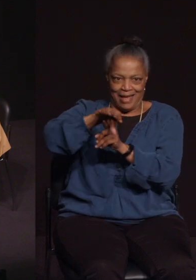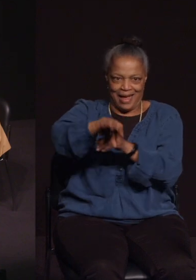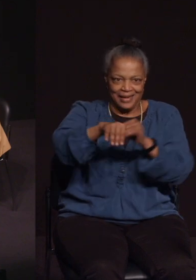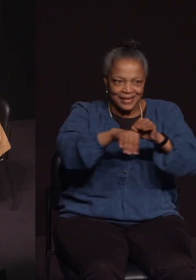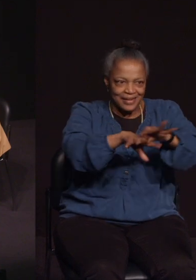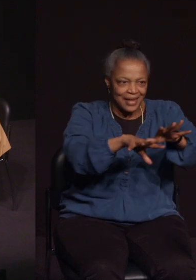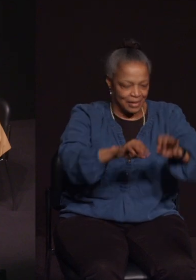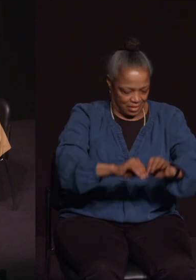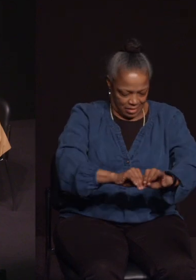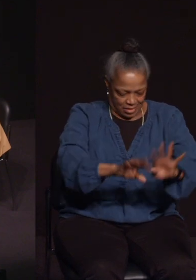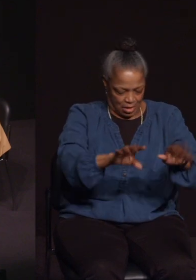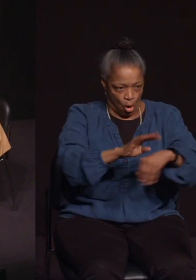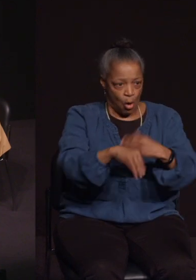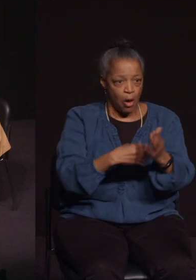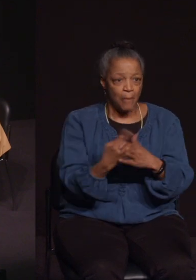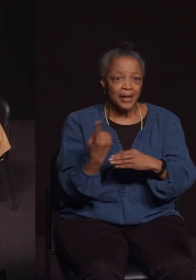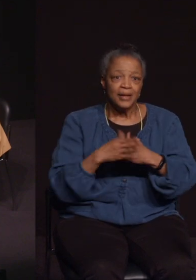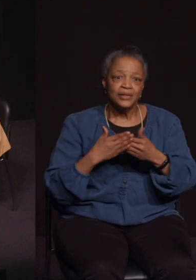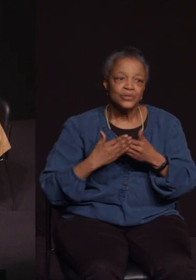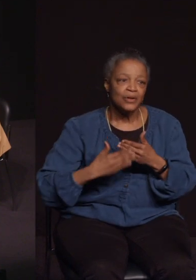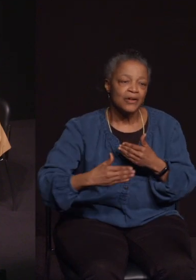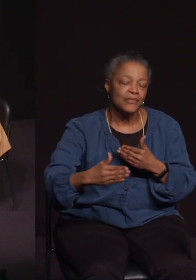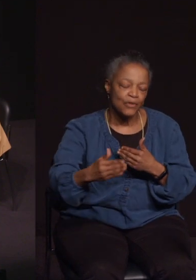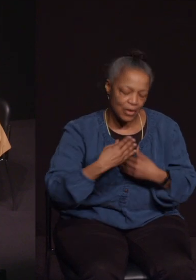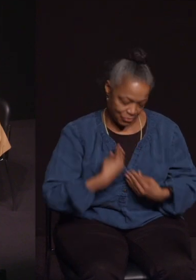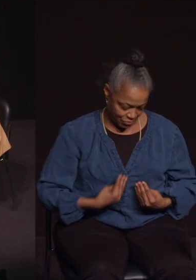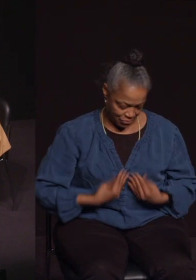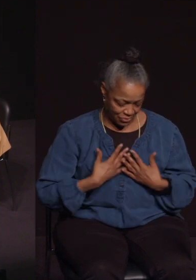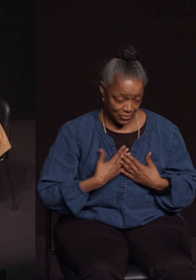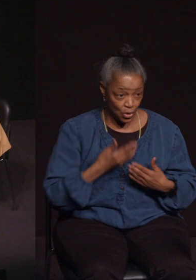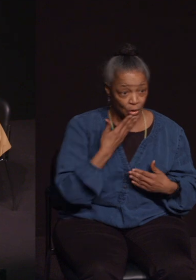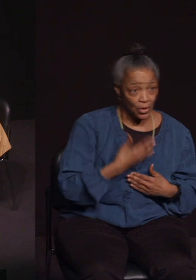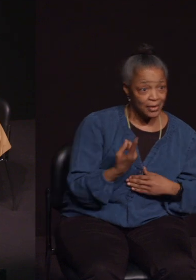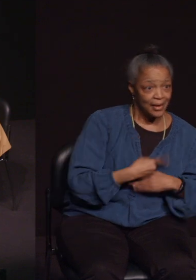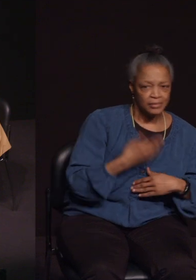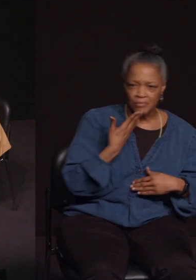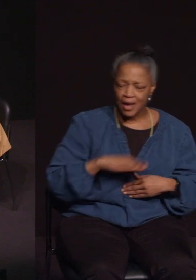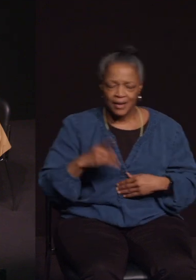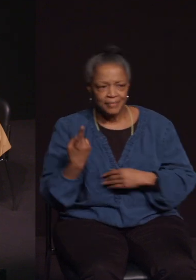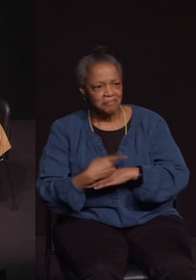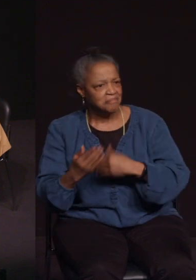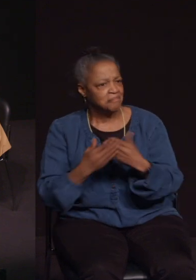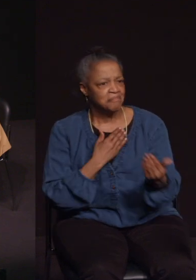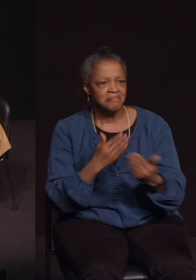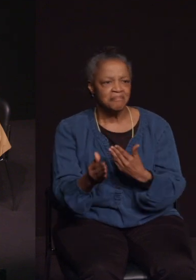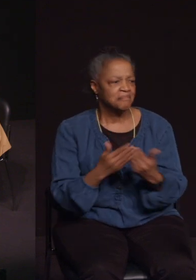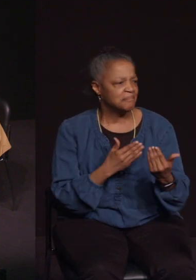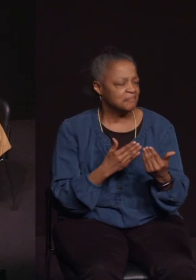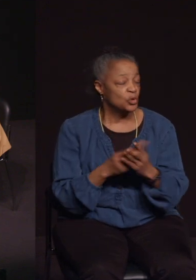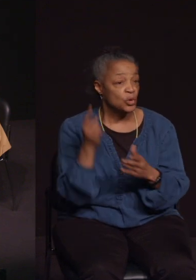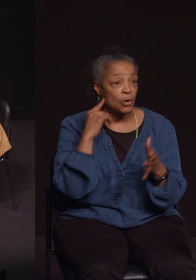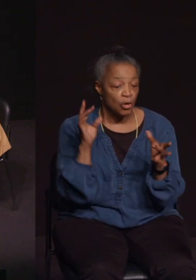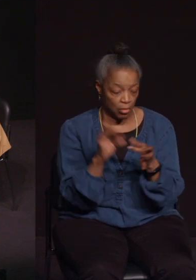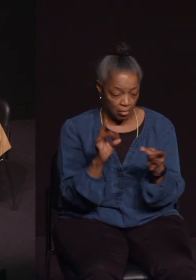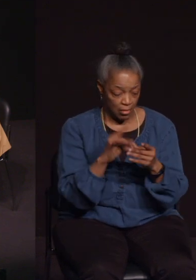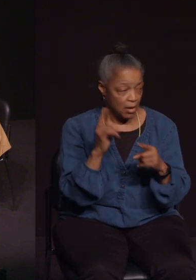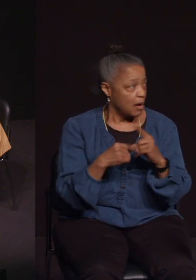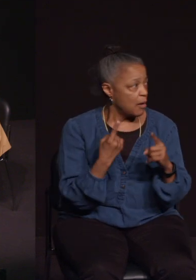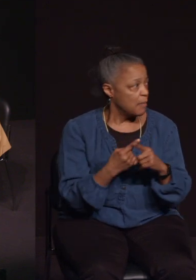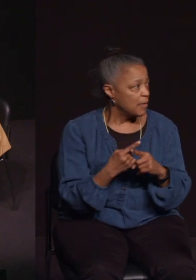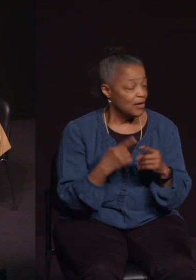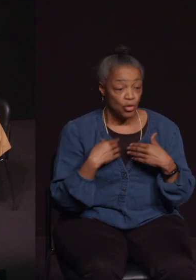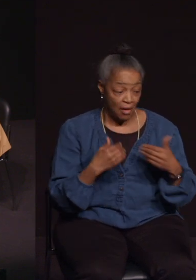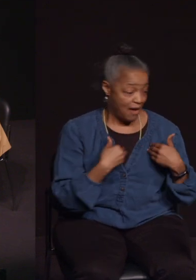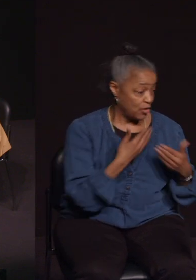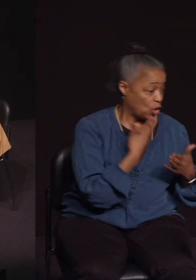all of my days going forward. You know, if they good or bad. You know, you heard talks about I ain't having a good